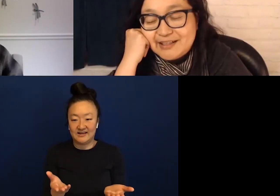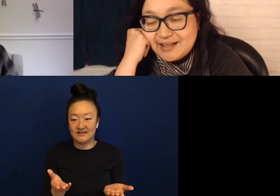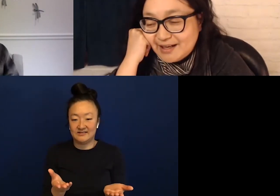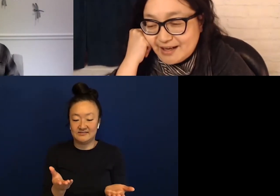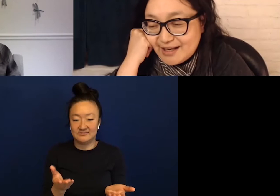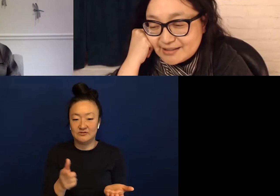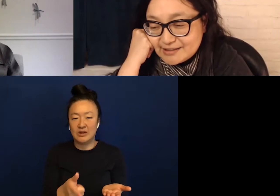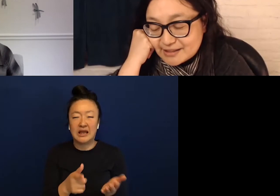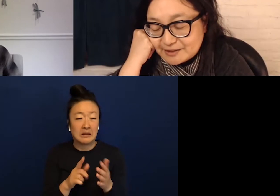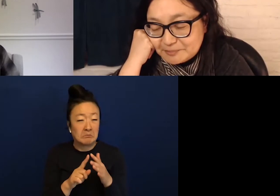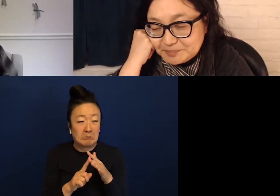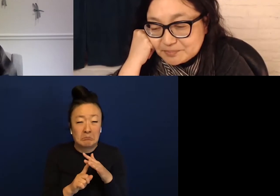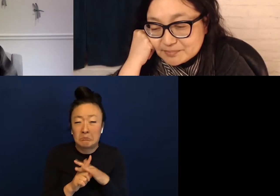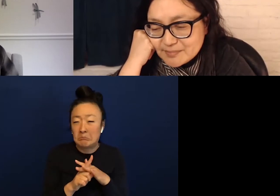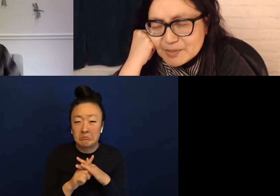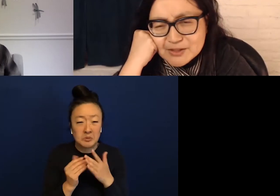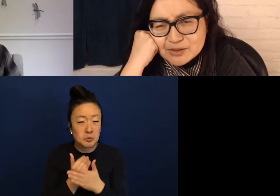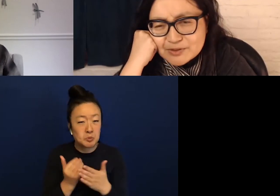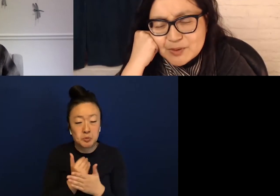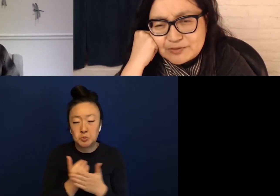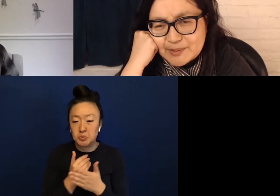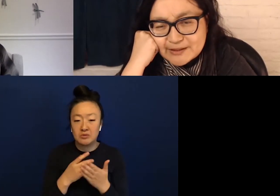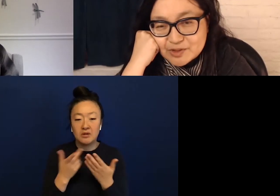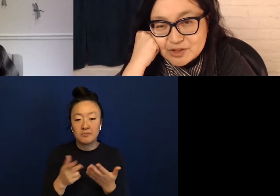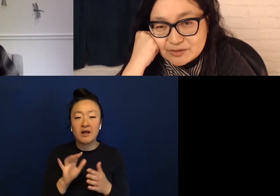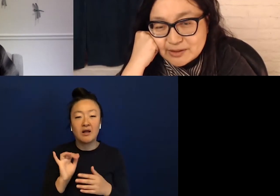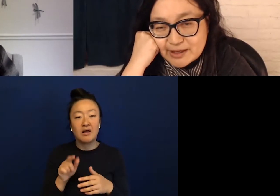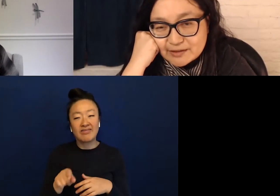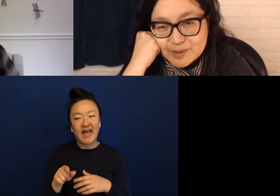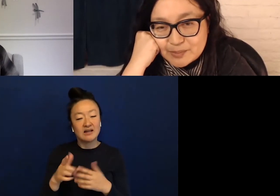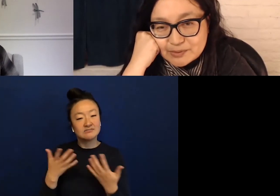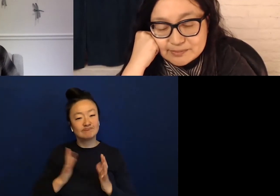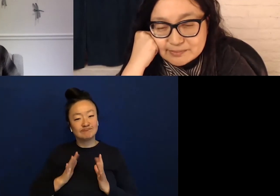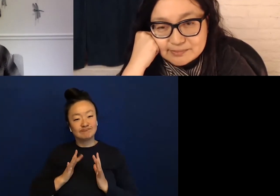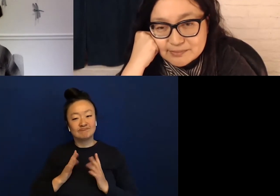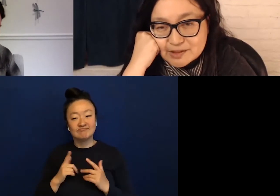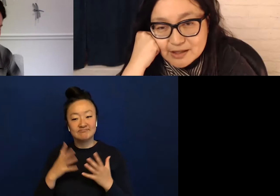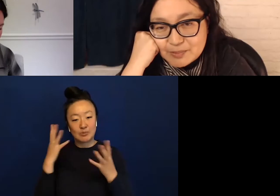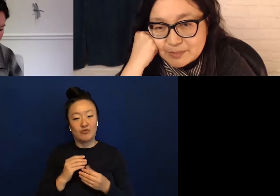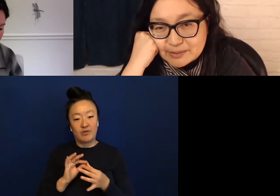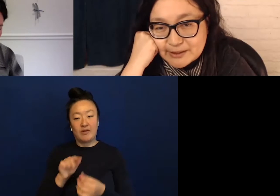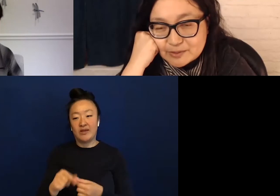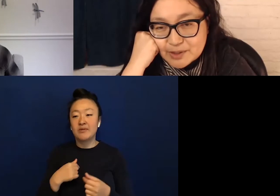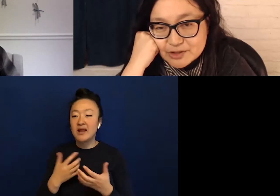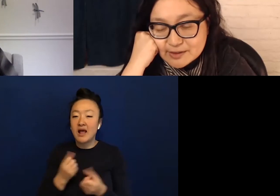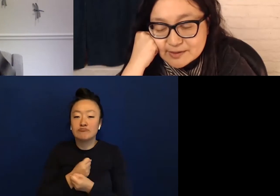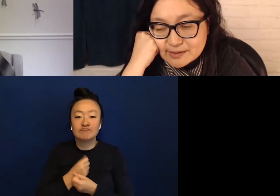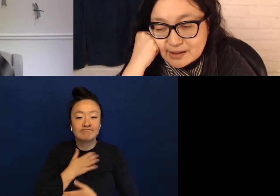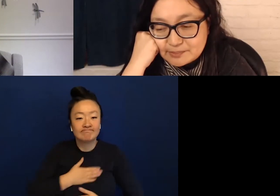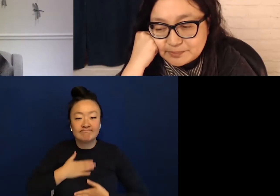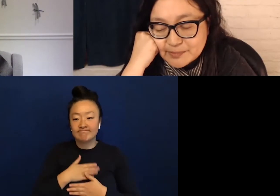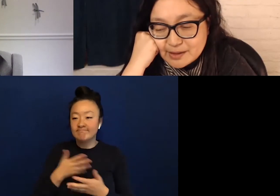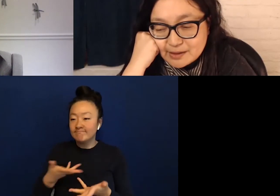larval. And but that's sort of what's beautiful about them too, and why I love people to talk to people about their